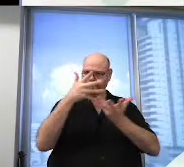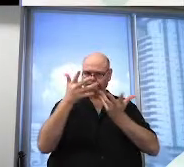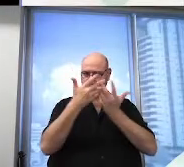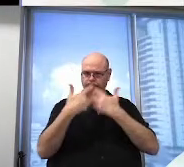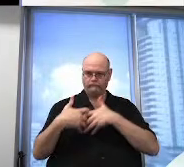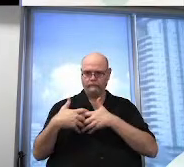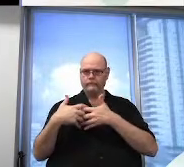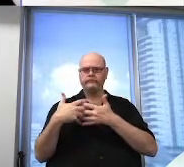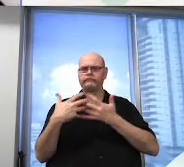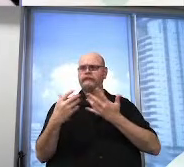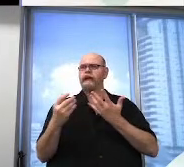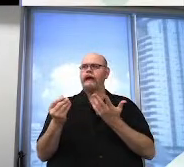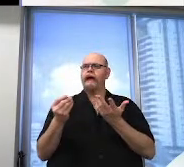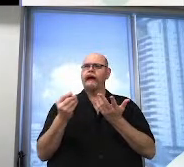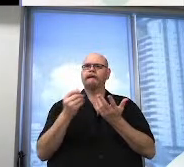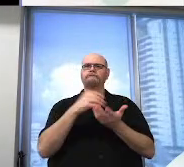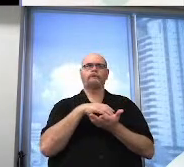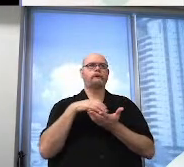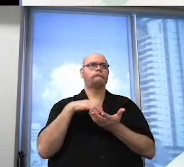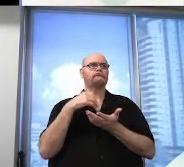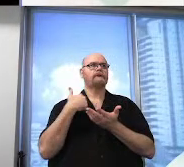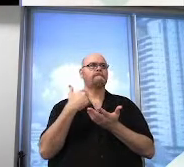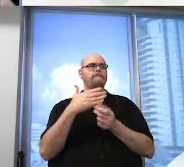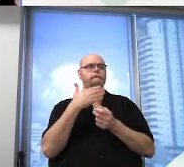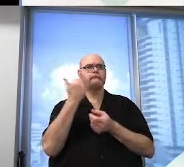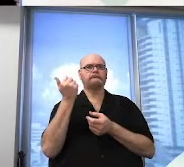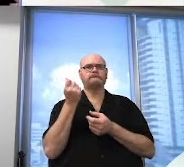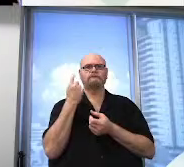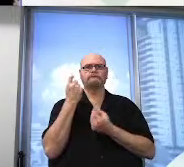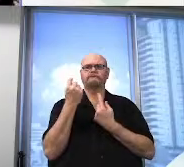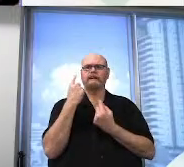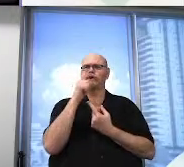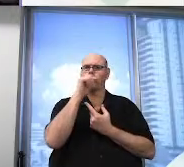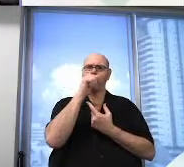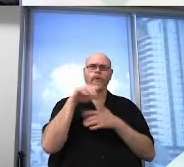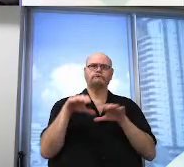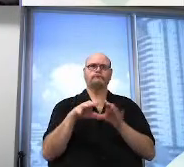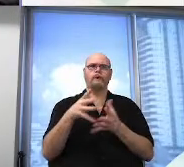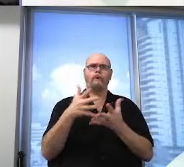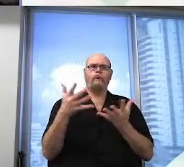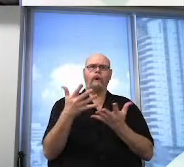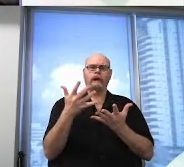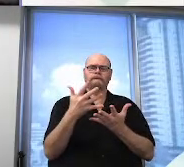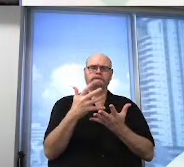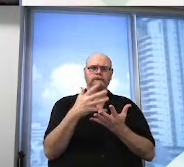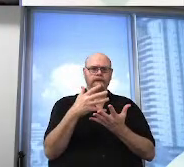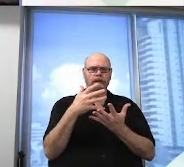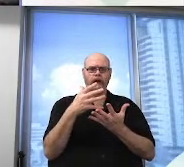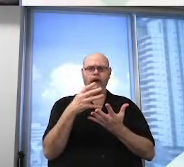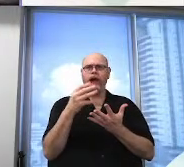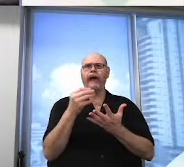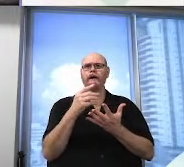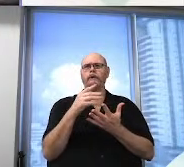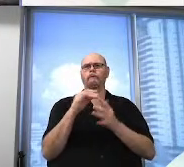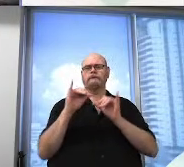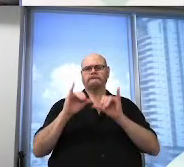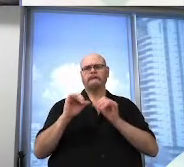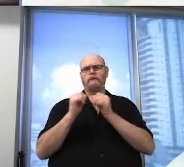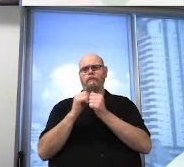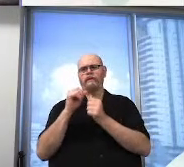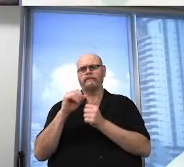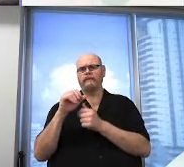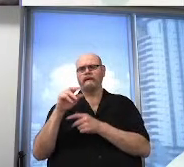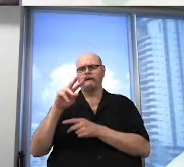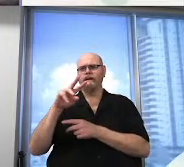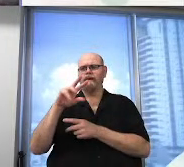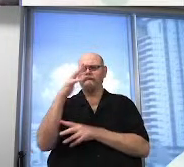all the moving parts, so that the commissioners have the best understanding of who is doing what and who is not doing what. But we'll stick with vegetation